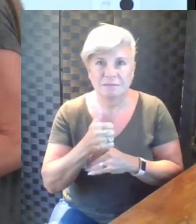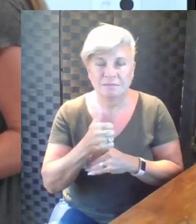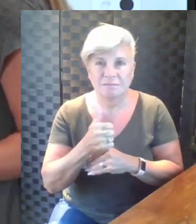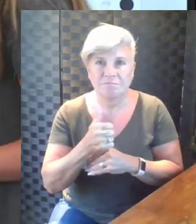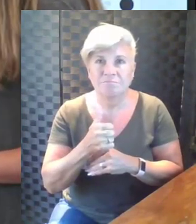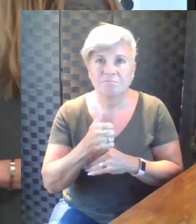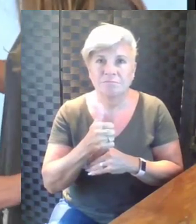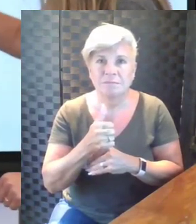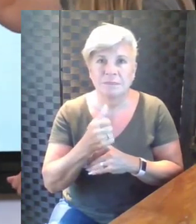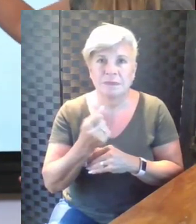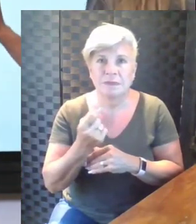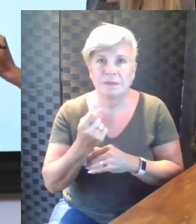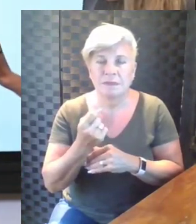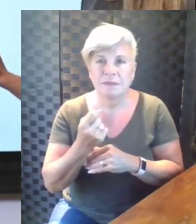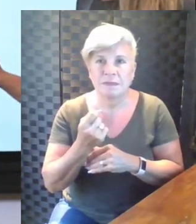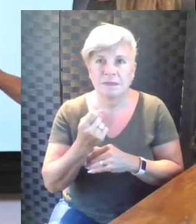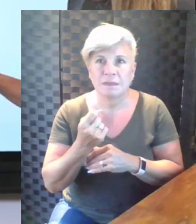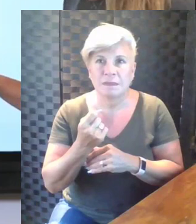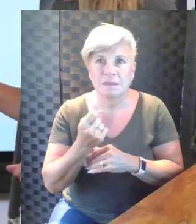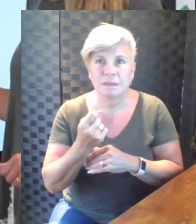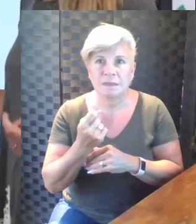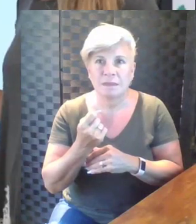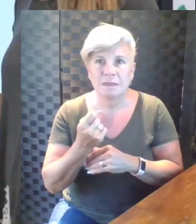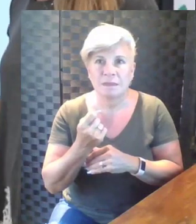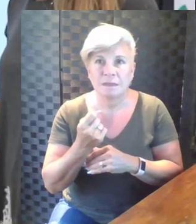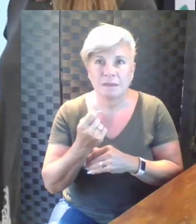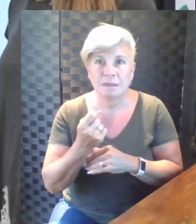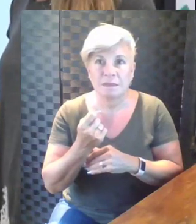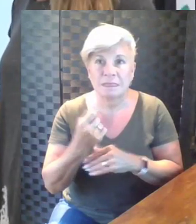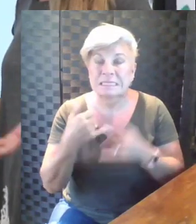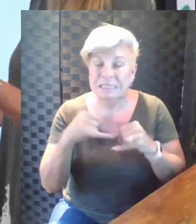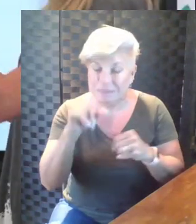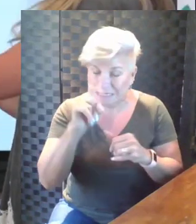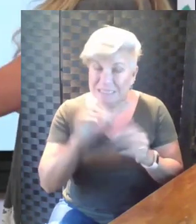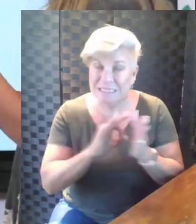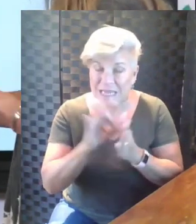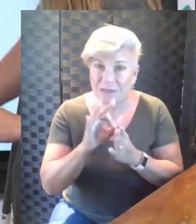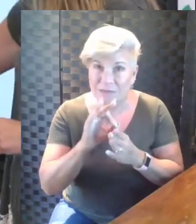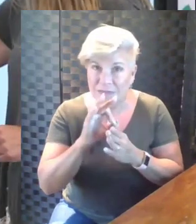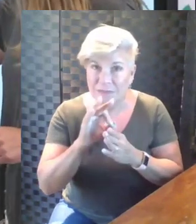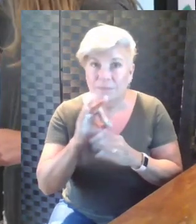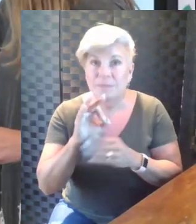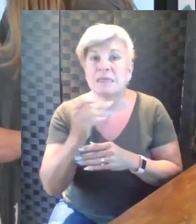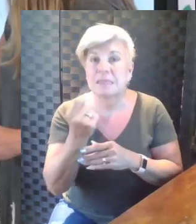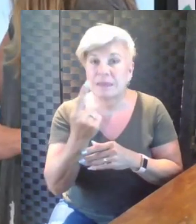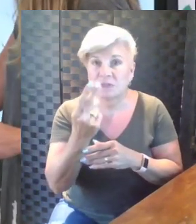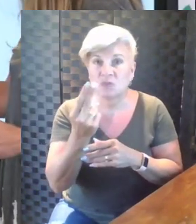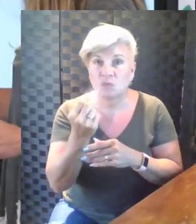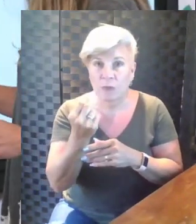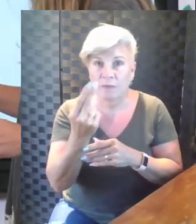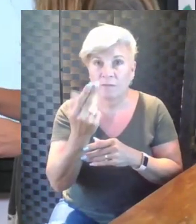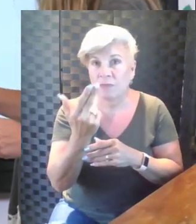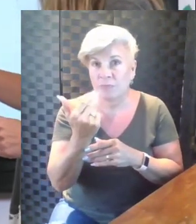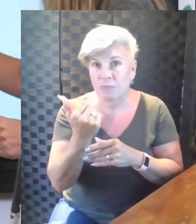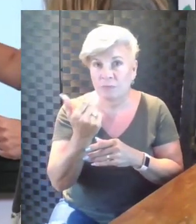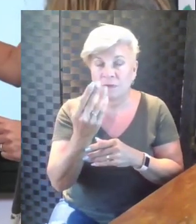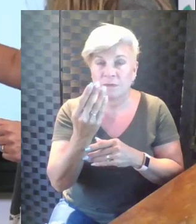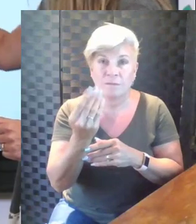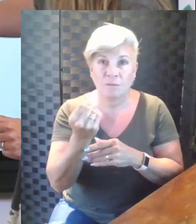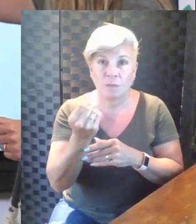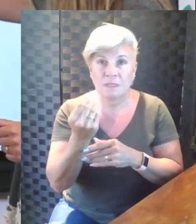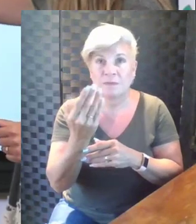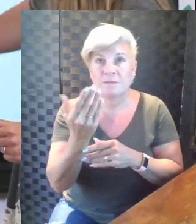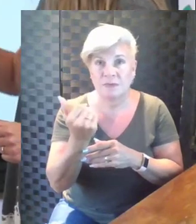10. And then what about these out here outside the circle? We still need to count those. So we had 10, 11, 12,